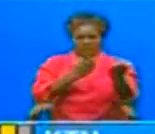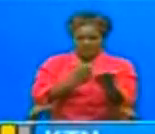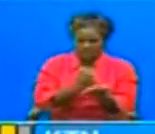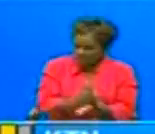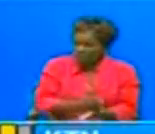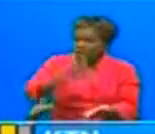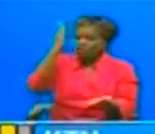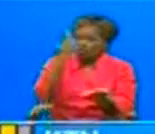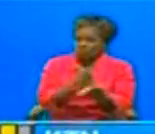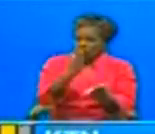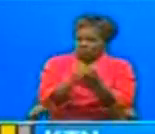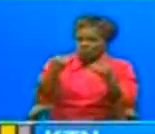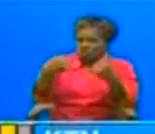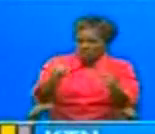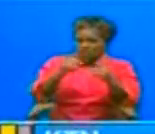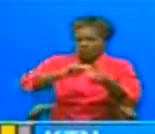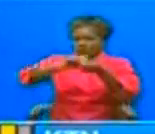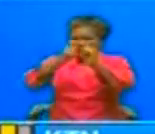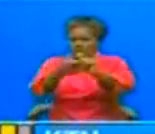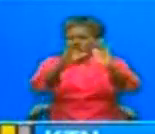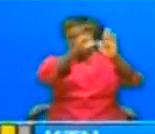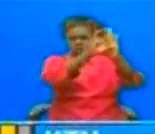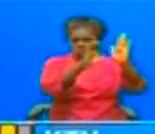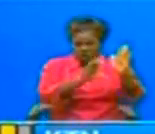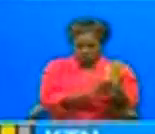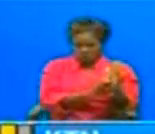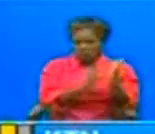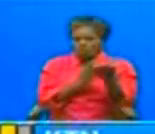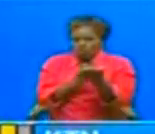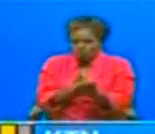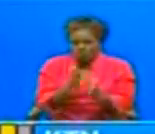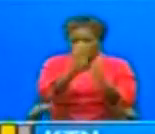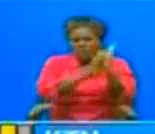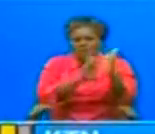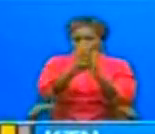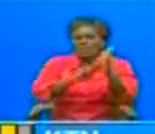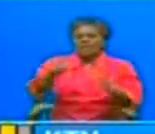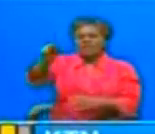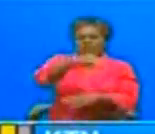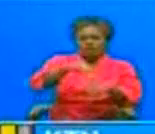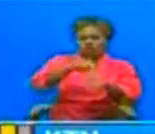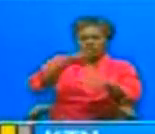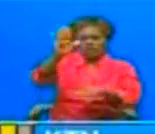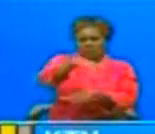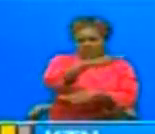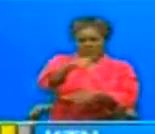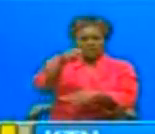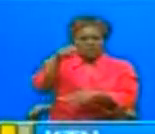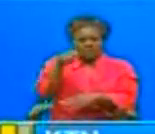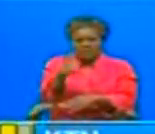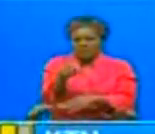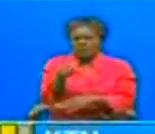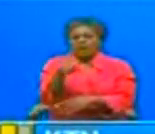fact, it was attempting to amend the constitution through a bill in the National Assembly. We have been vindicated to that